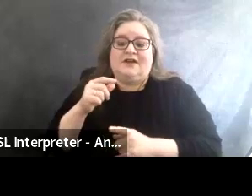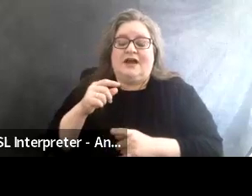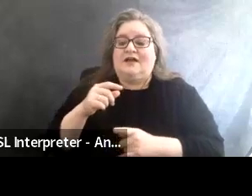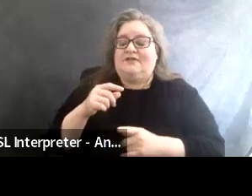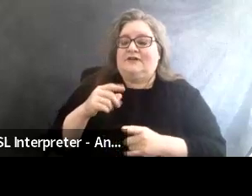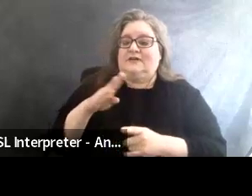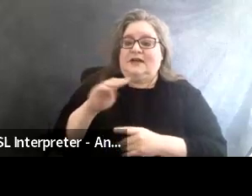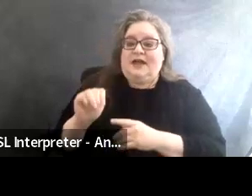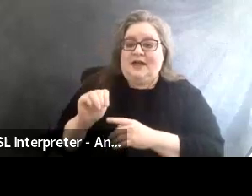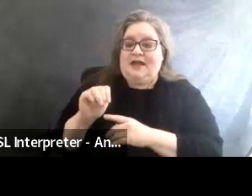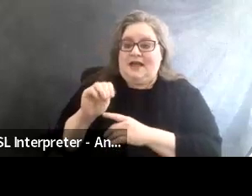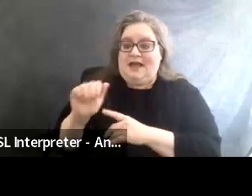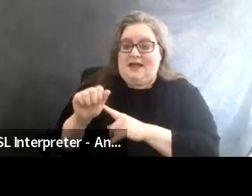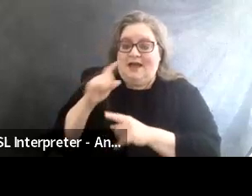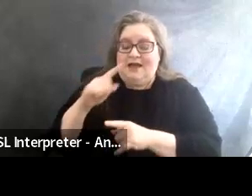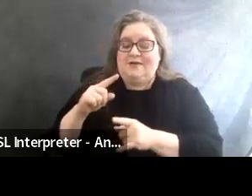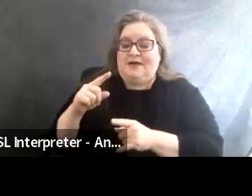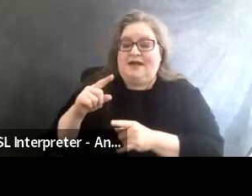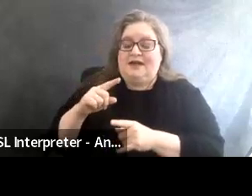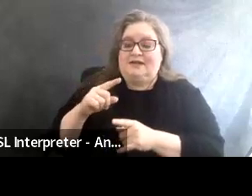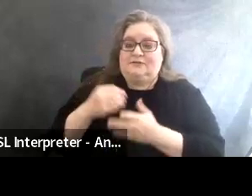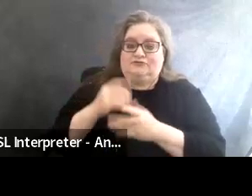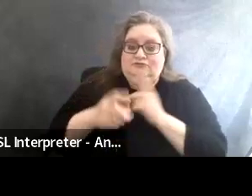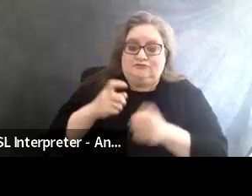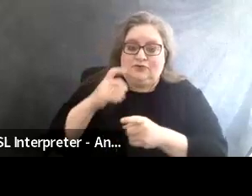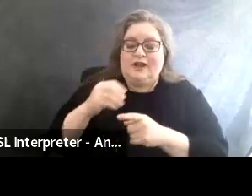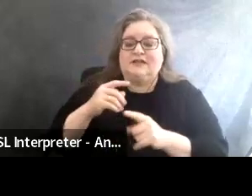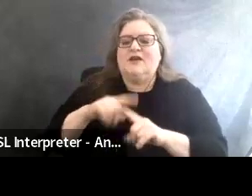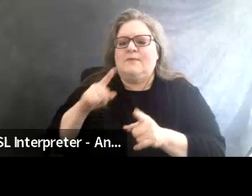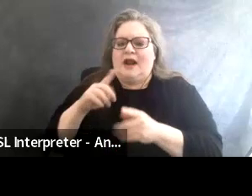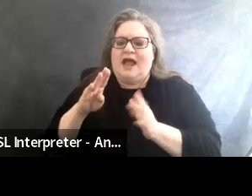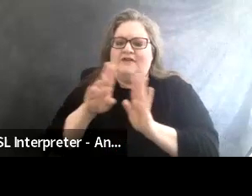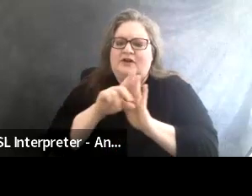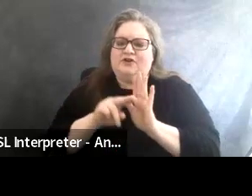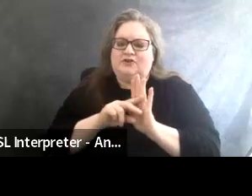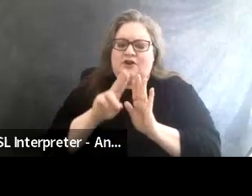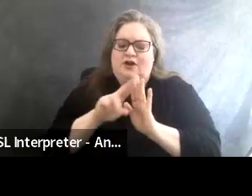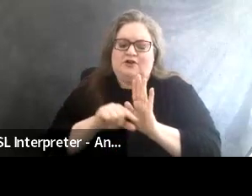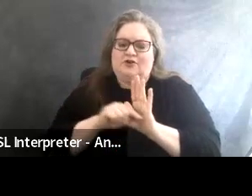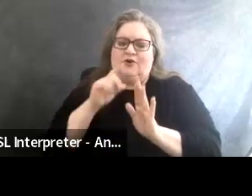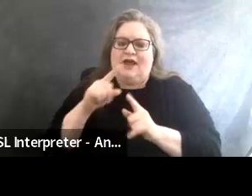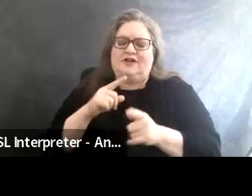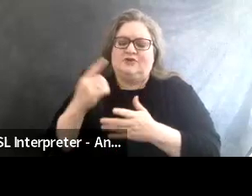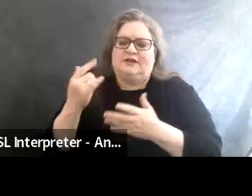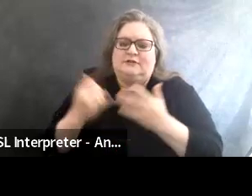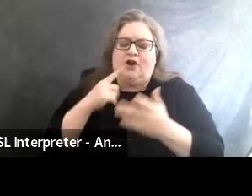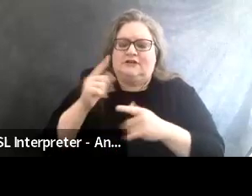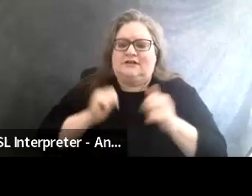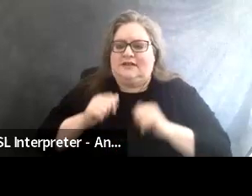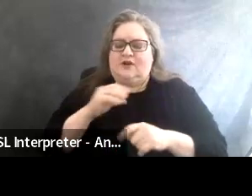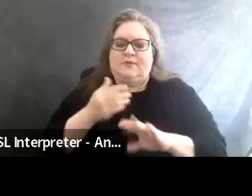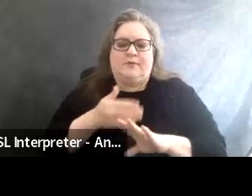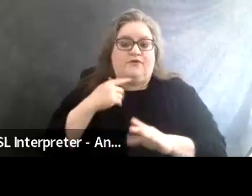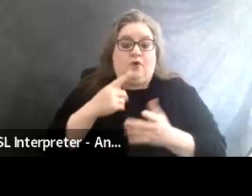have a bachelor's in musical theater. I wanted to be an actor and did that for a while. And then I moved into administration. So before going